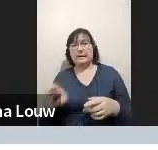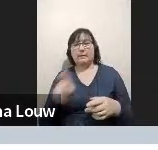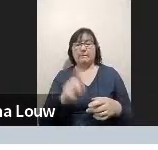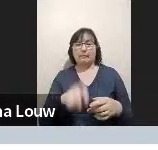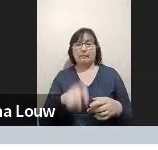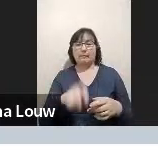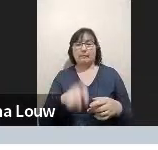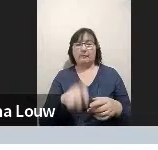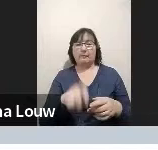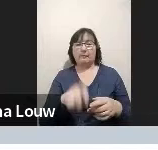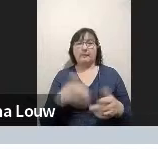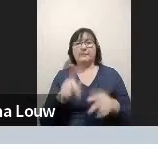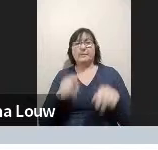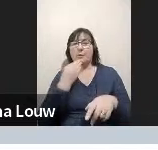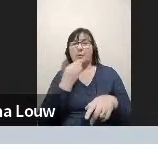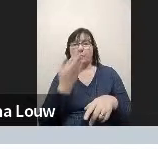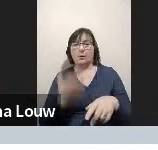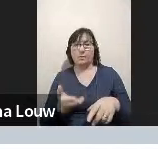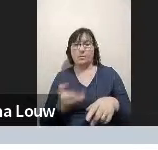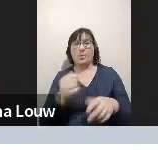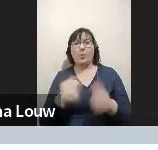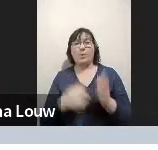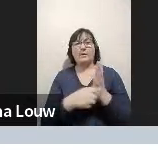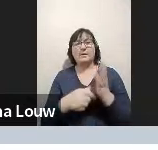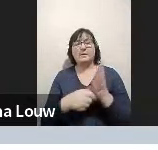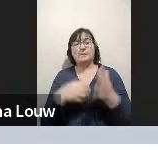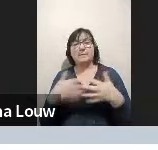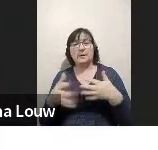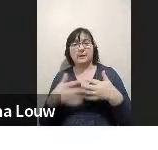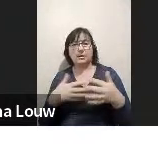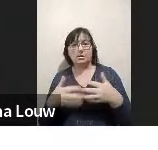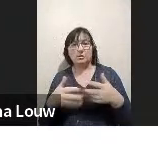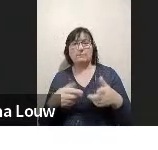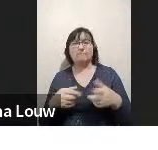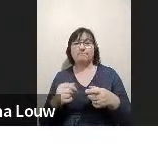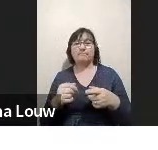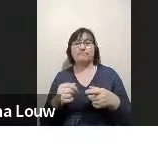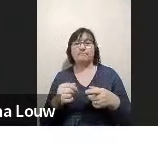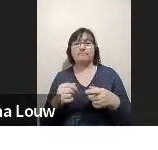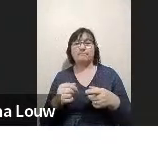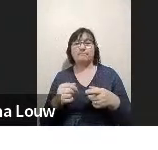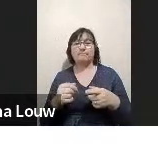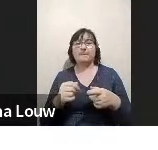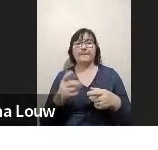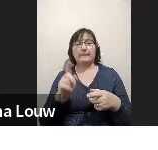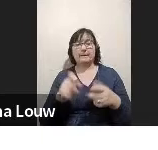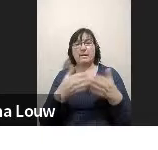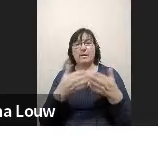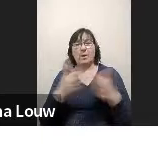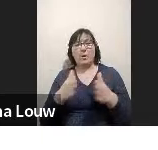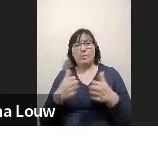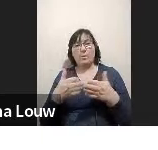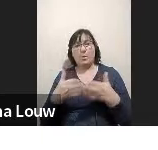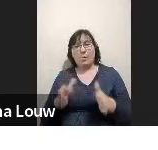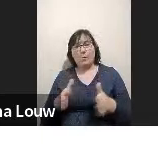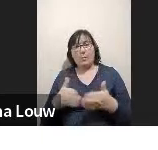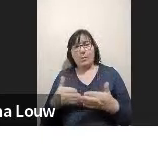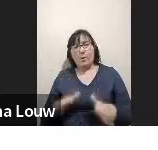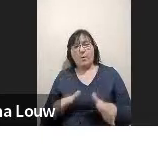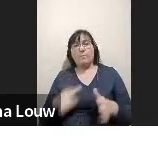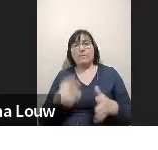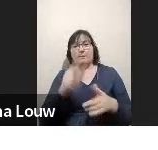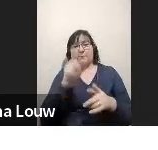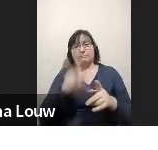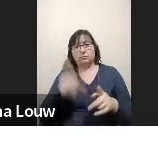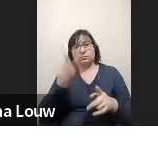practitioner, you will tick tax practitioner yes on that. Once it ticks up, it opens up further tables, and it'll ask you, what would you like to